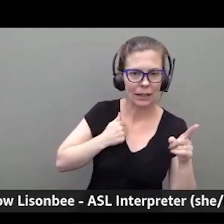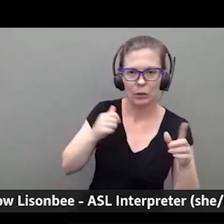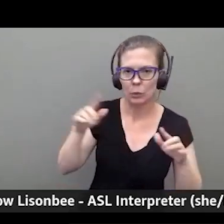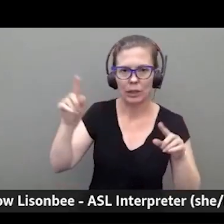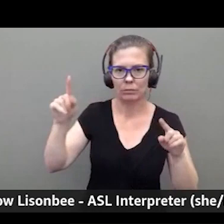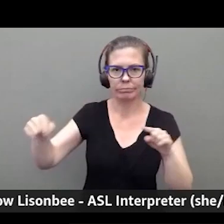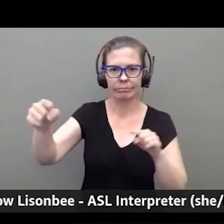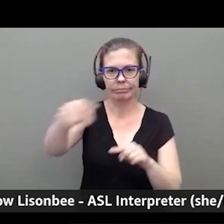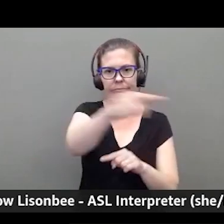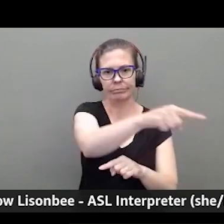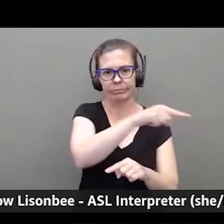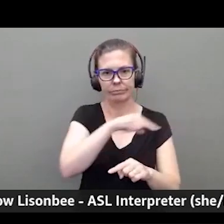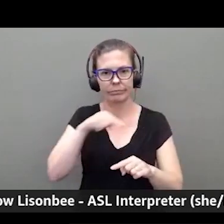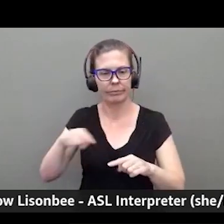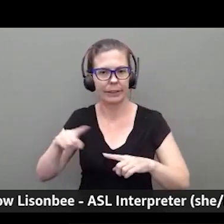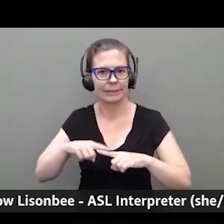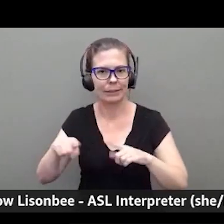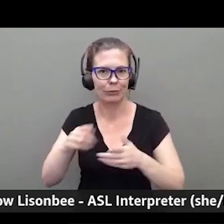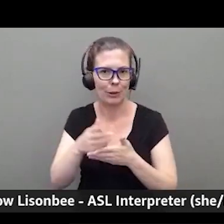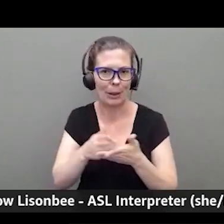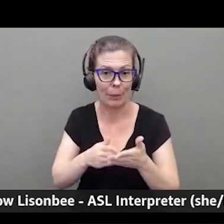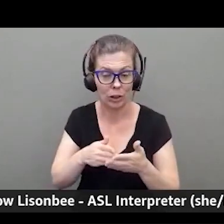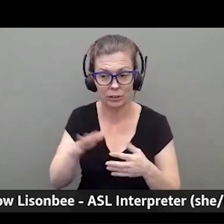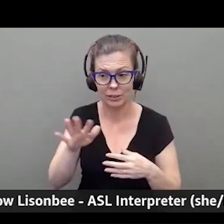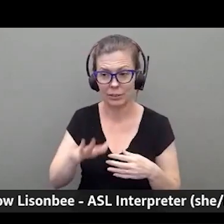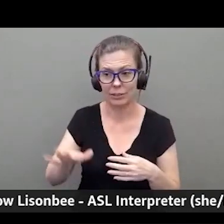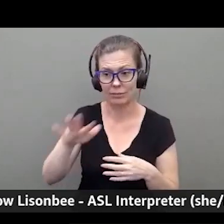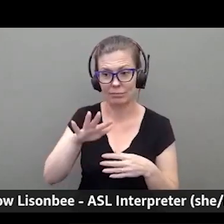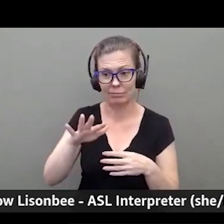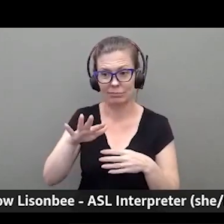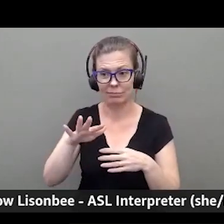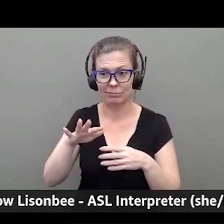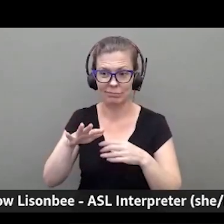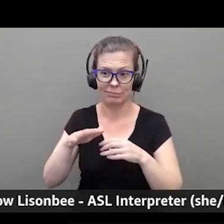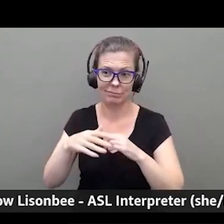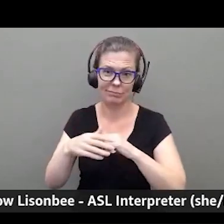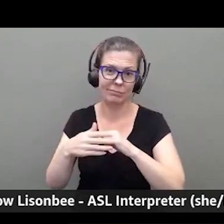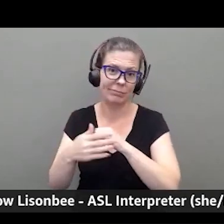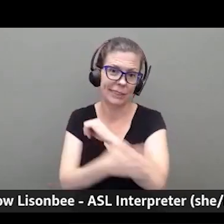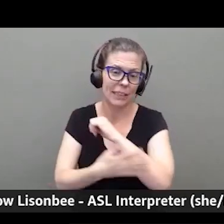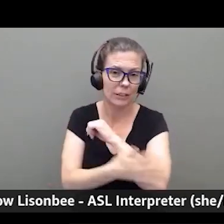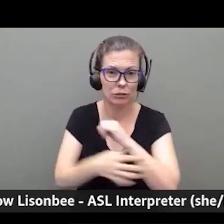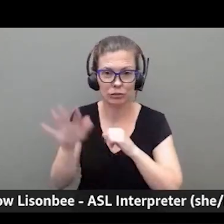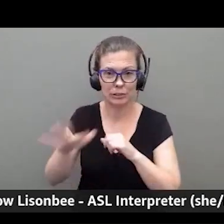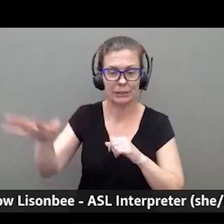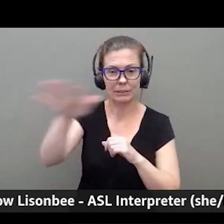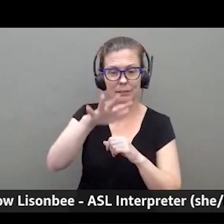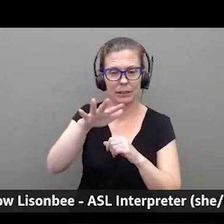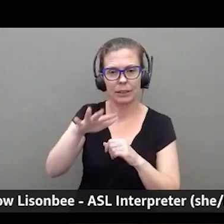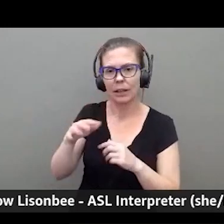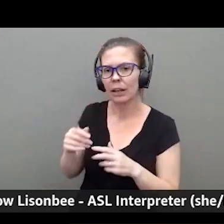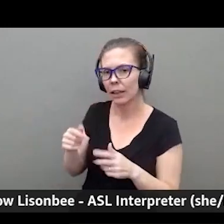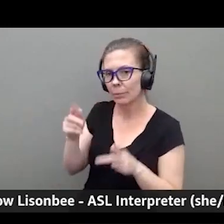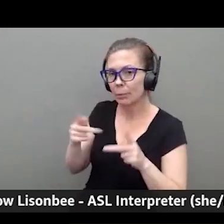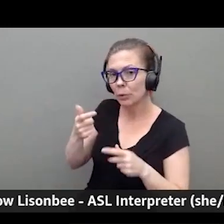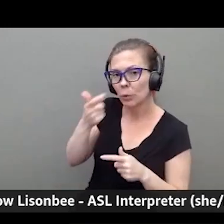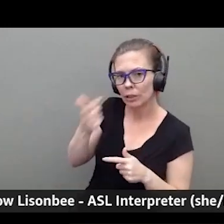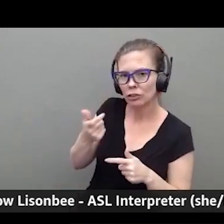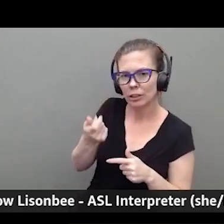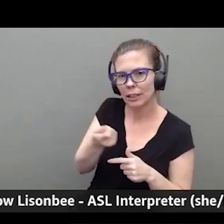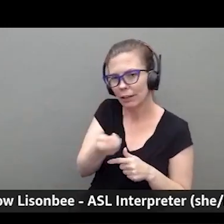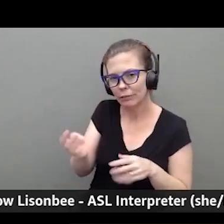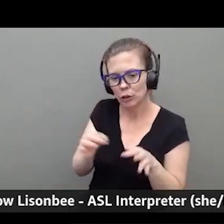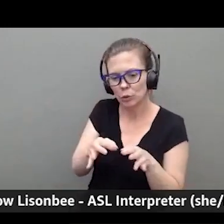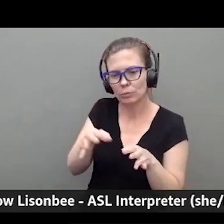in different corners of the continent. Right now, our viewers are watching us with a few seconds